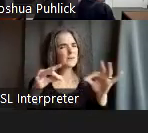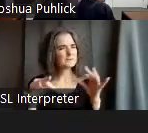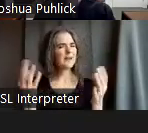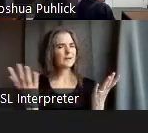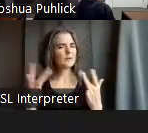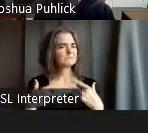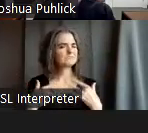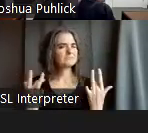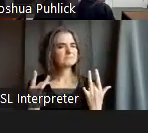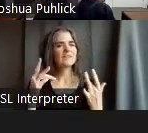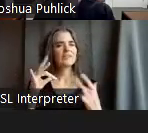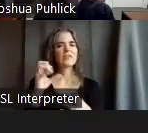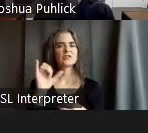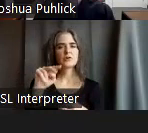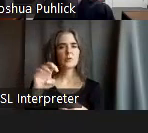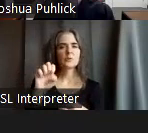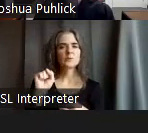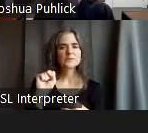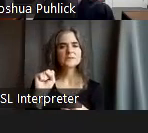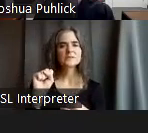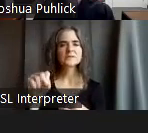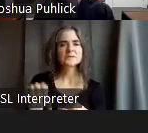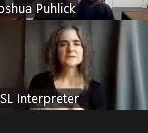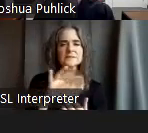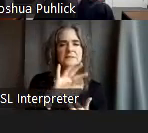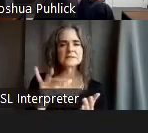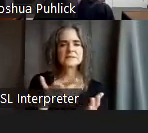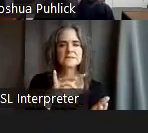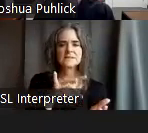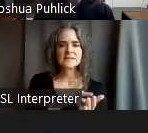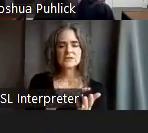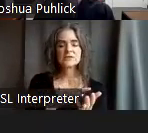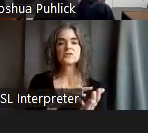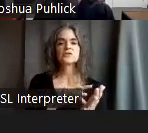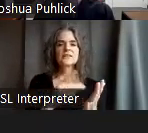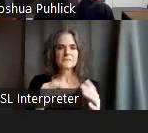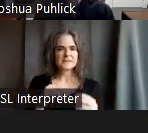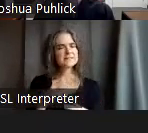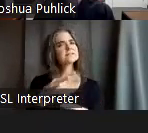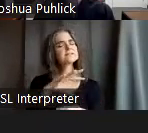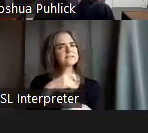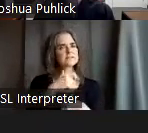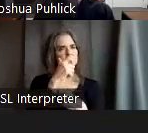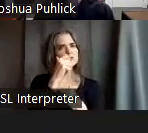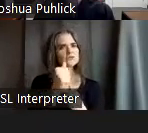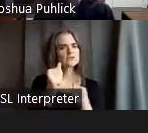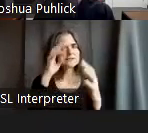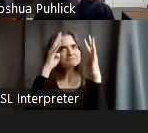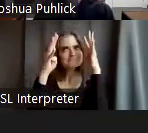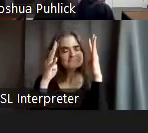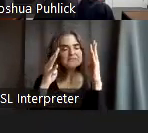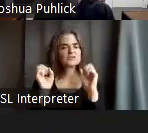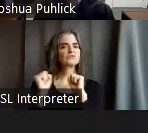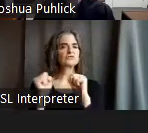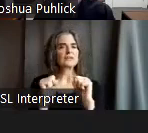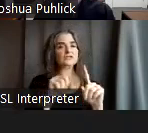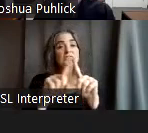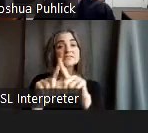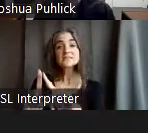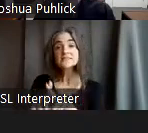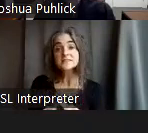who aren't familiar. And he's interested in developing silvicultural strategies for enhancing carbon accumulation in forests